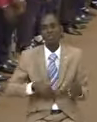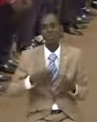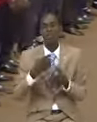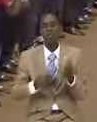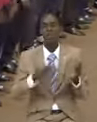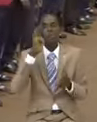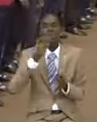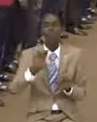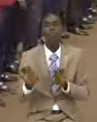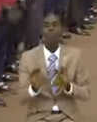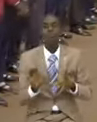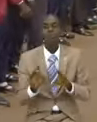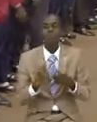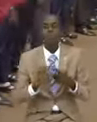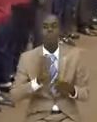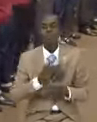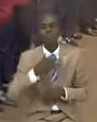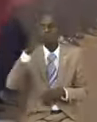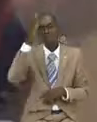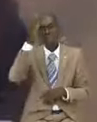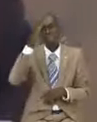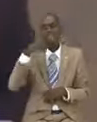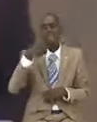What should we do?